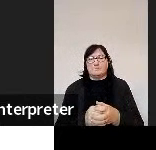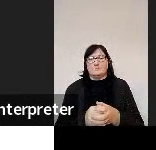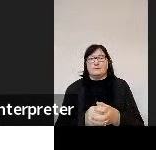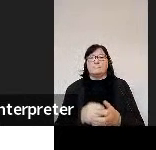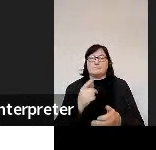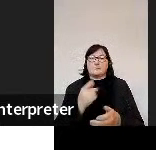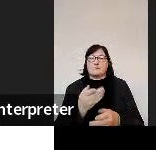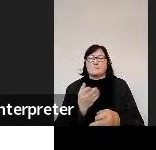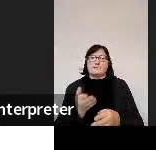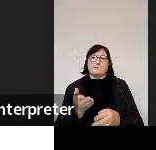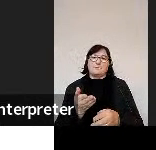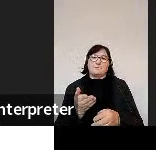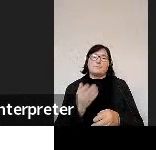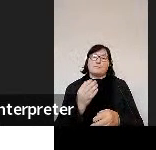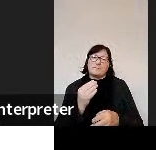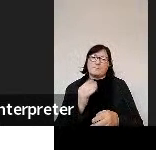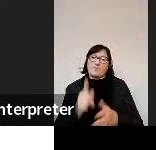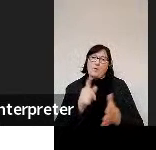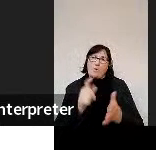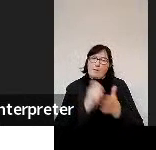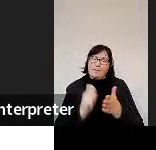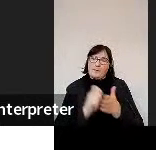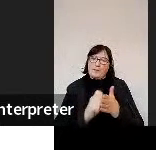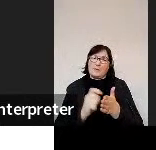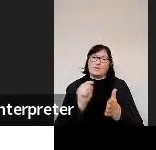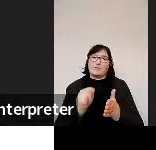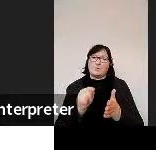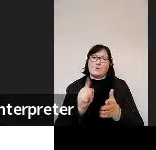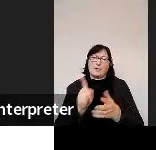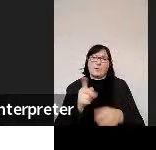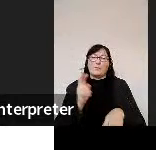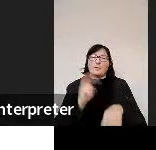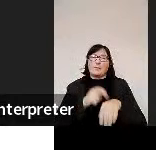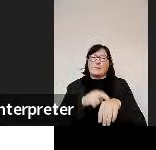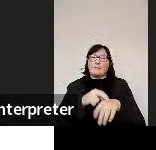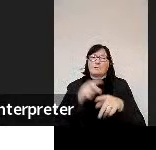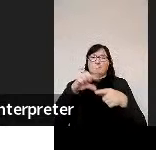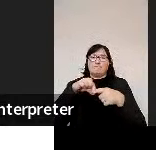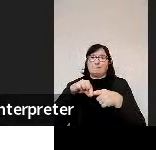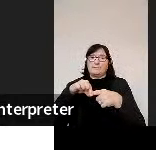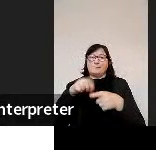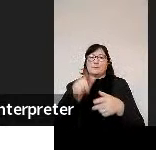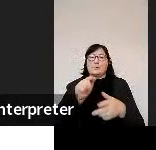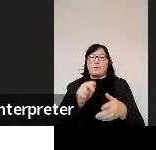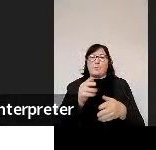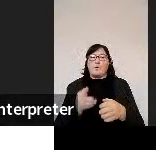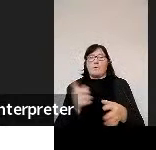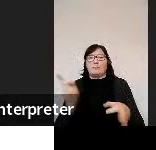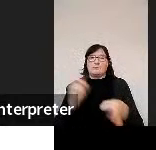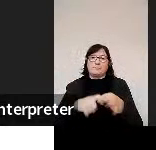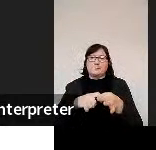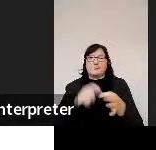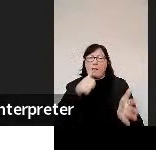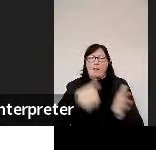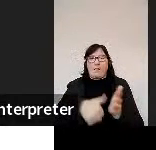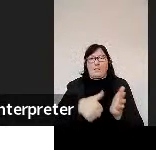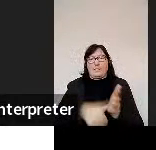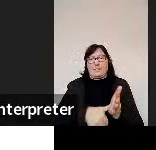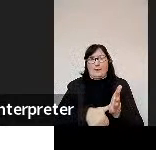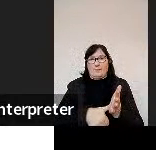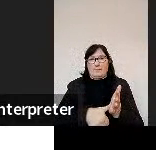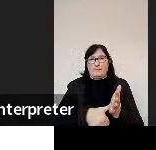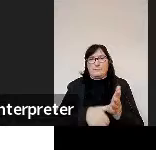for onboarding applications, you would need to attach your onboarding letter as an additional document. So there's an option for